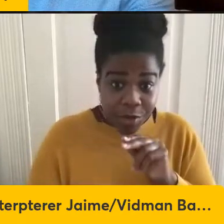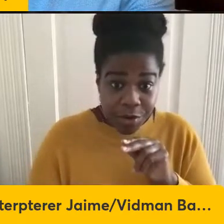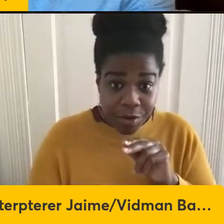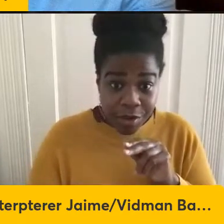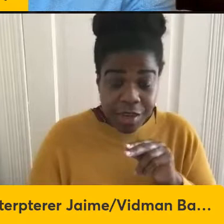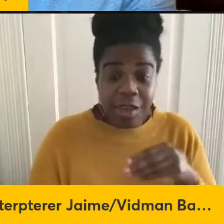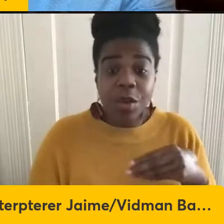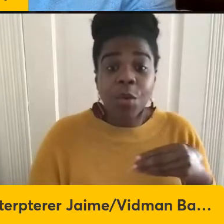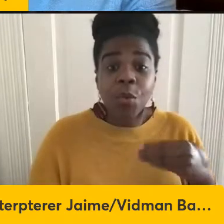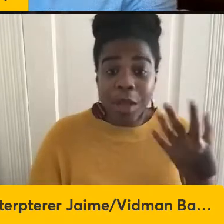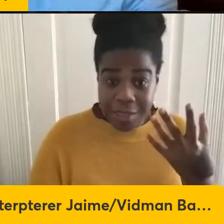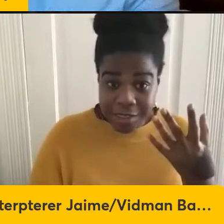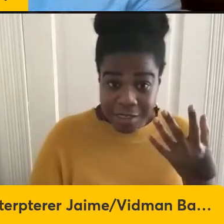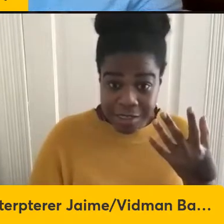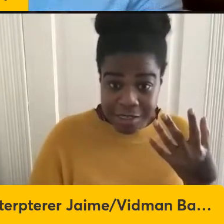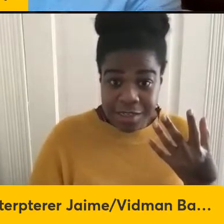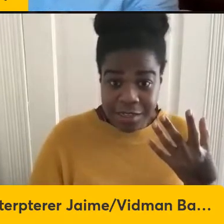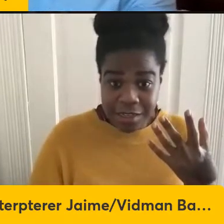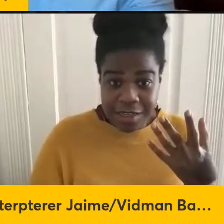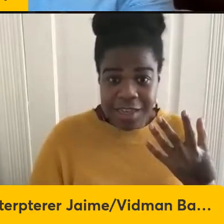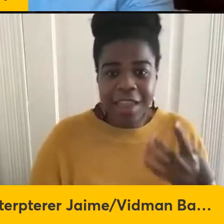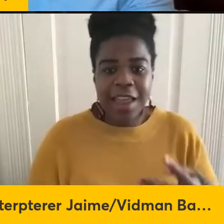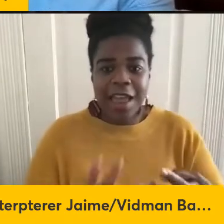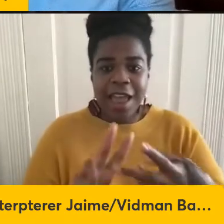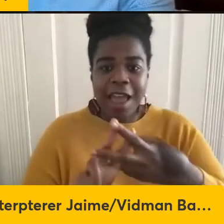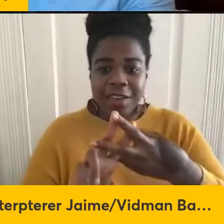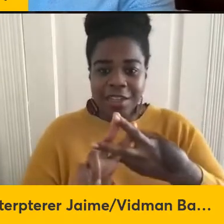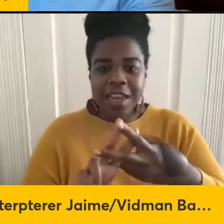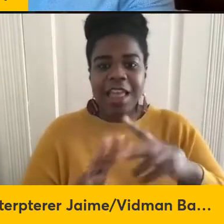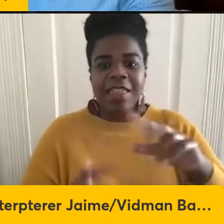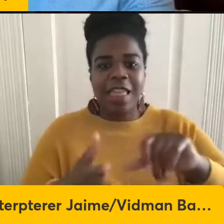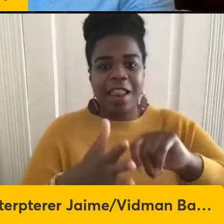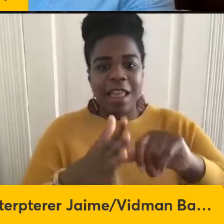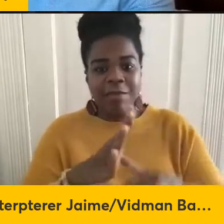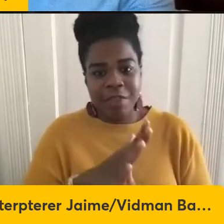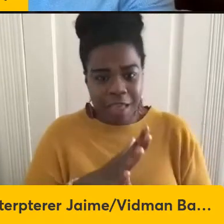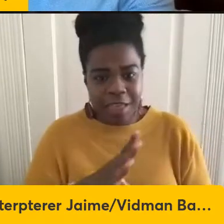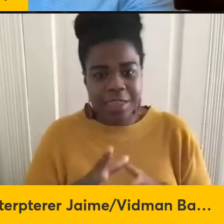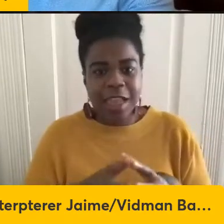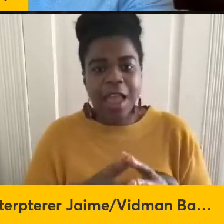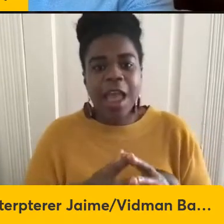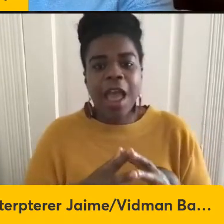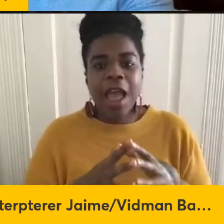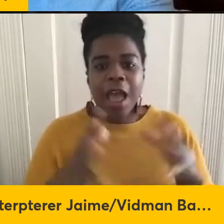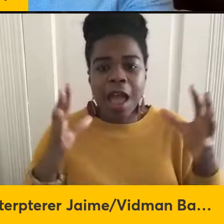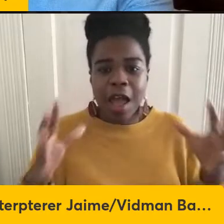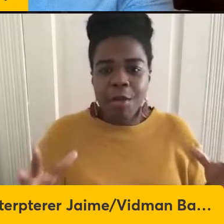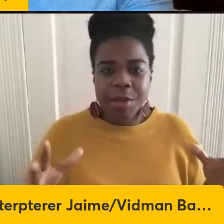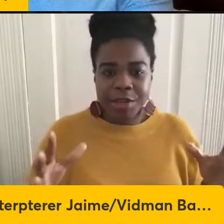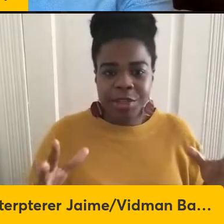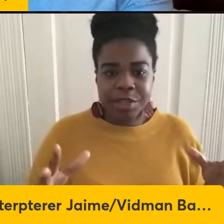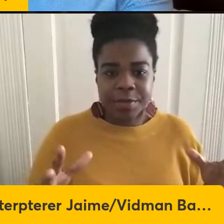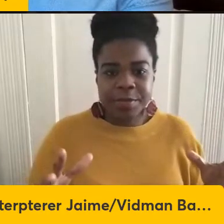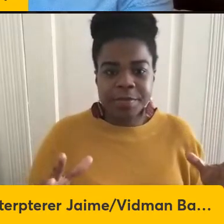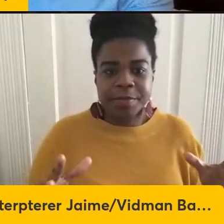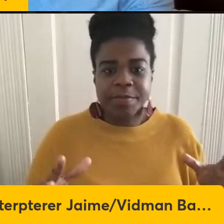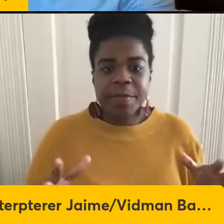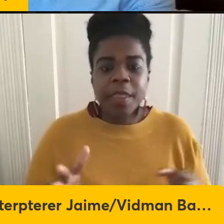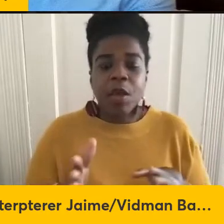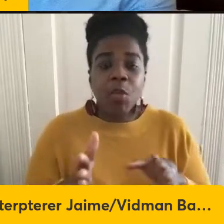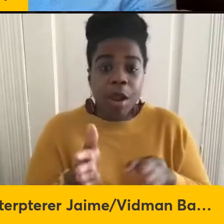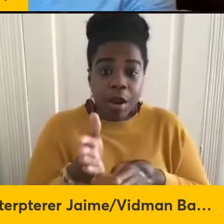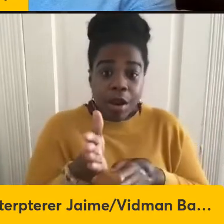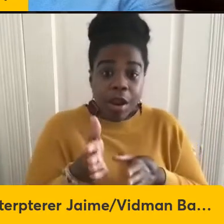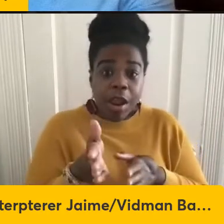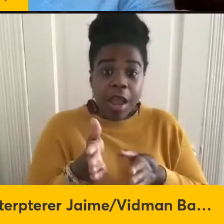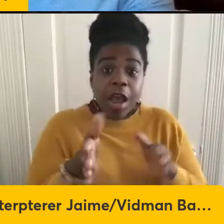a hashtag that really amplifies how much we do have, like, we're a minority within a minority